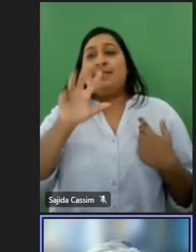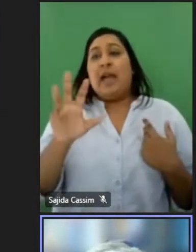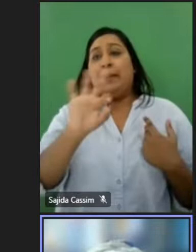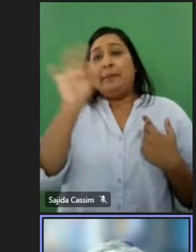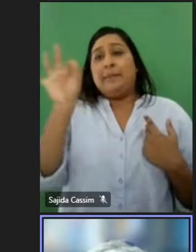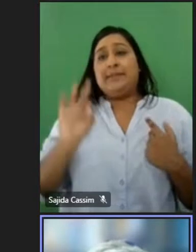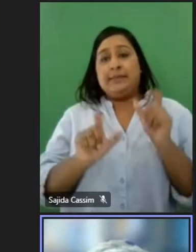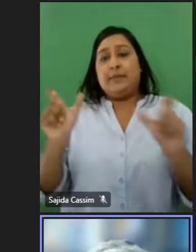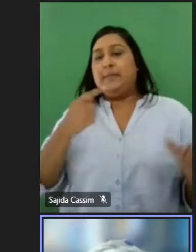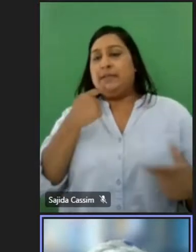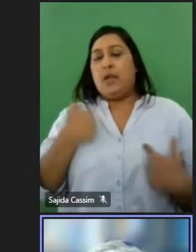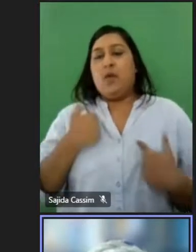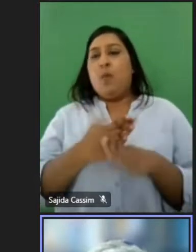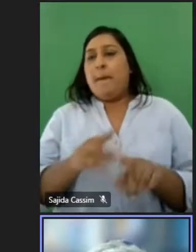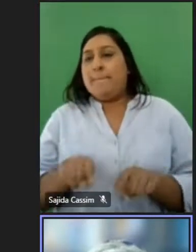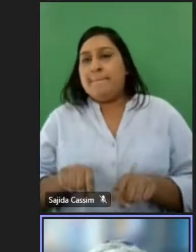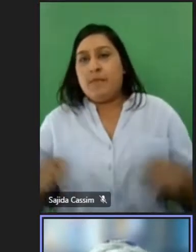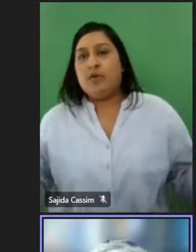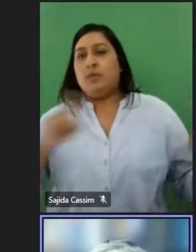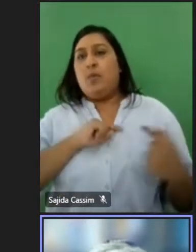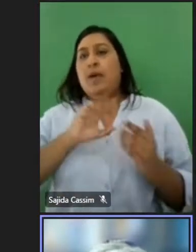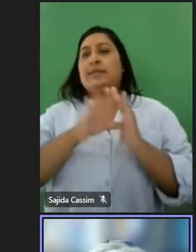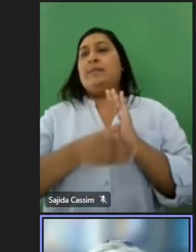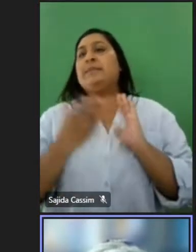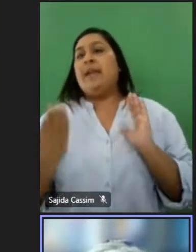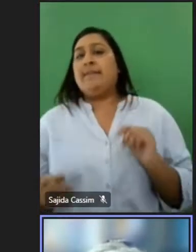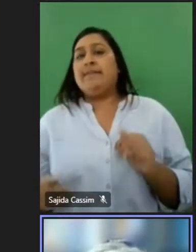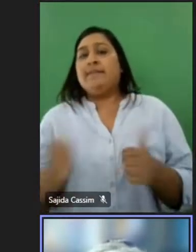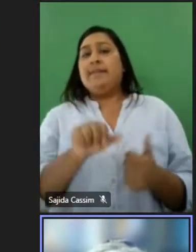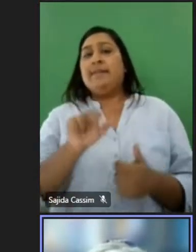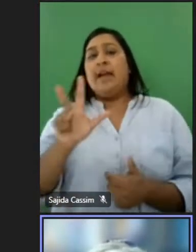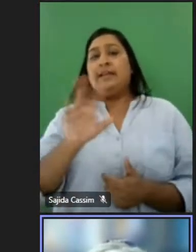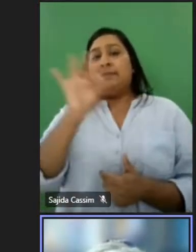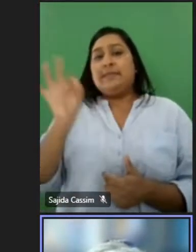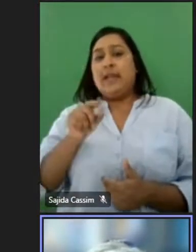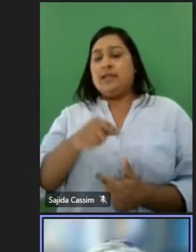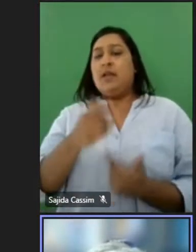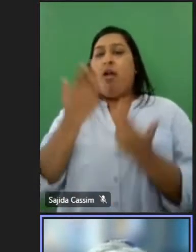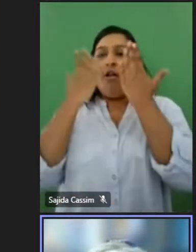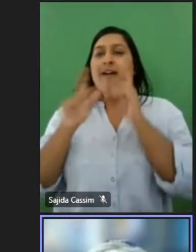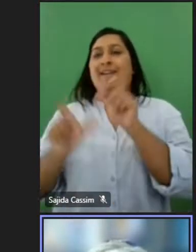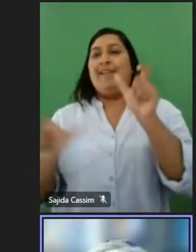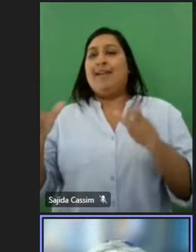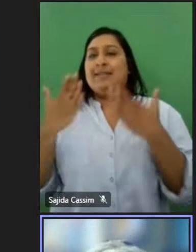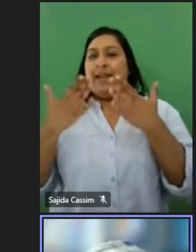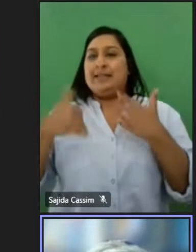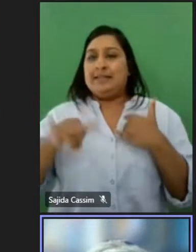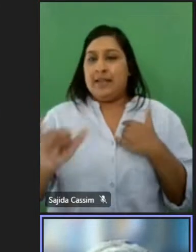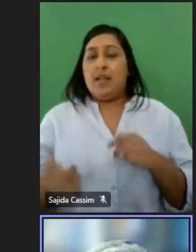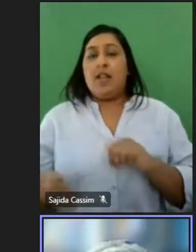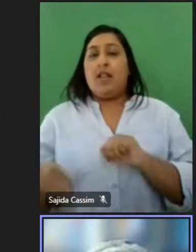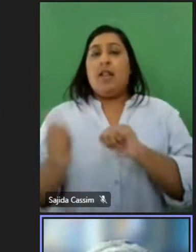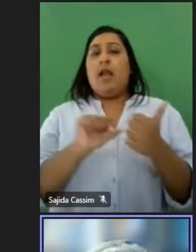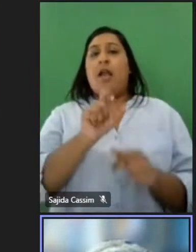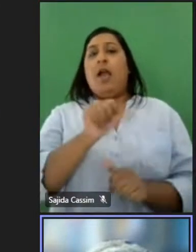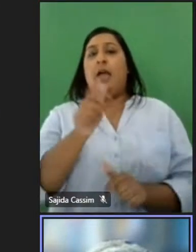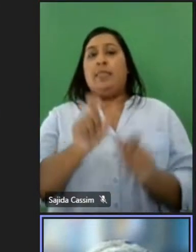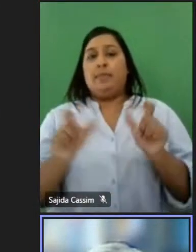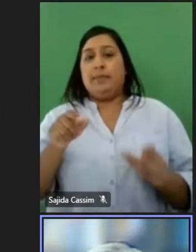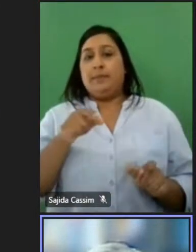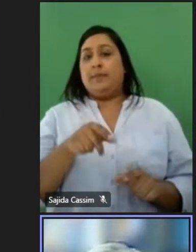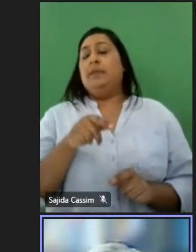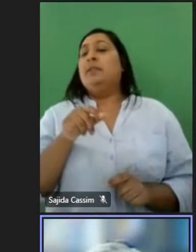disability. 8% were students. 6% were looking after households but were not being paid to do so.